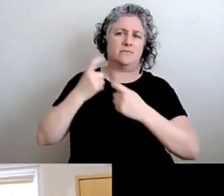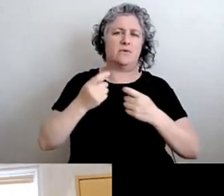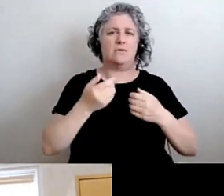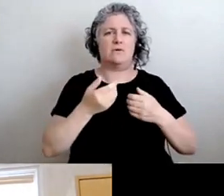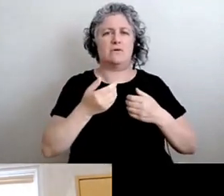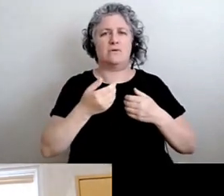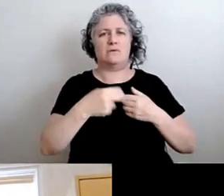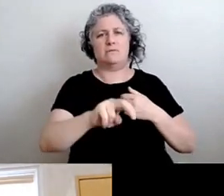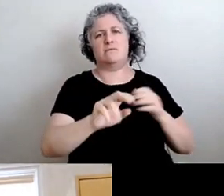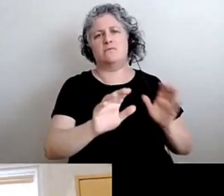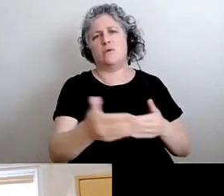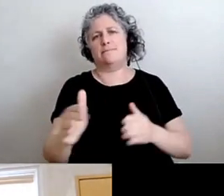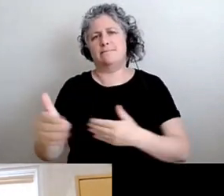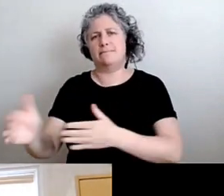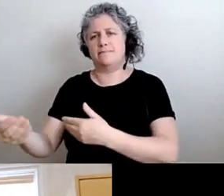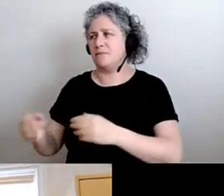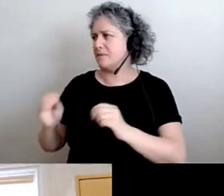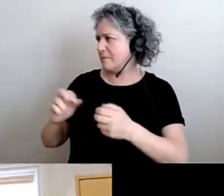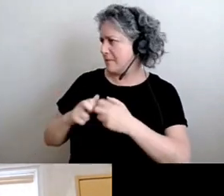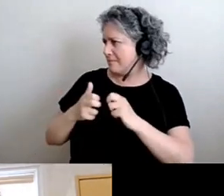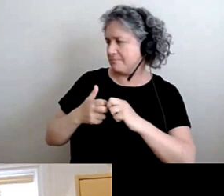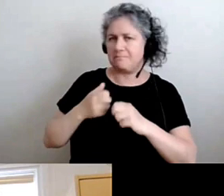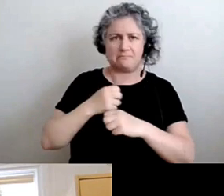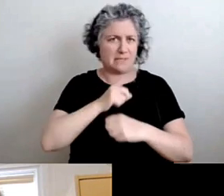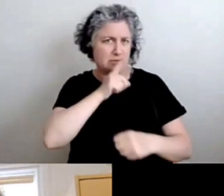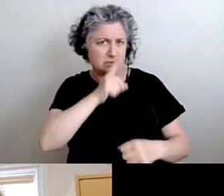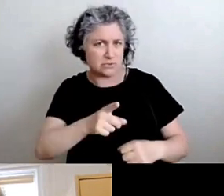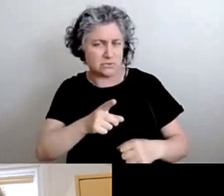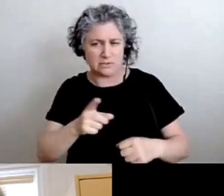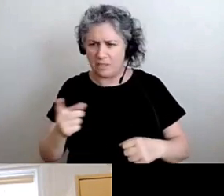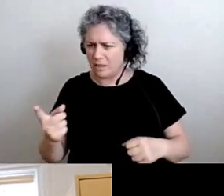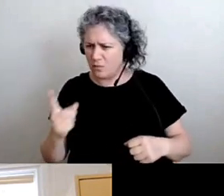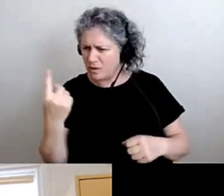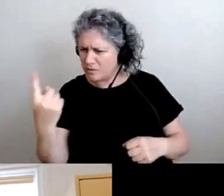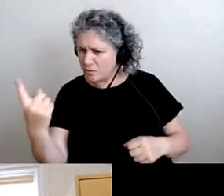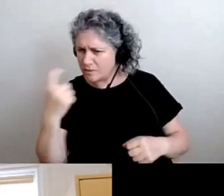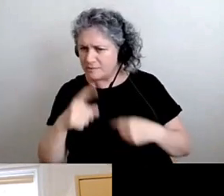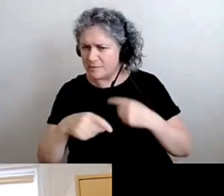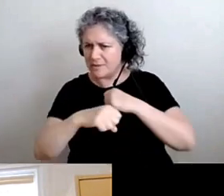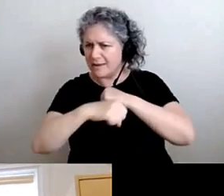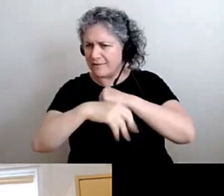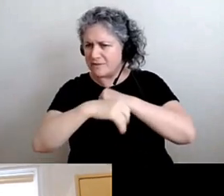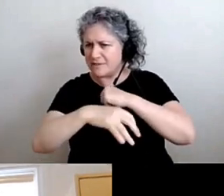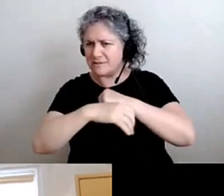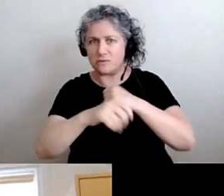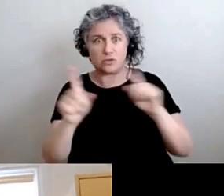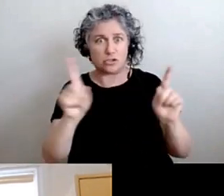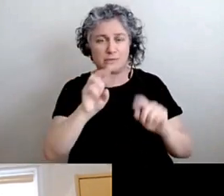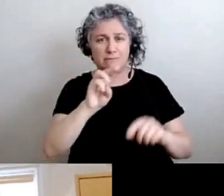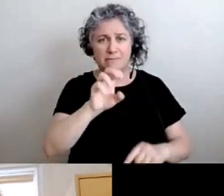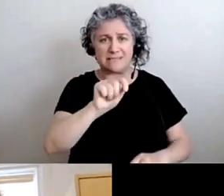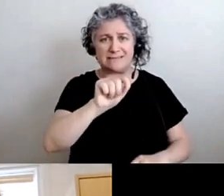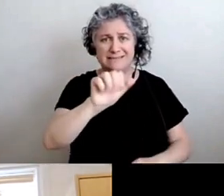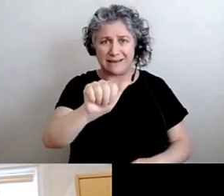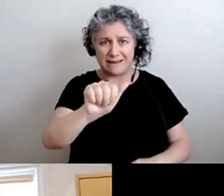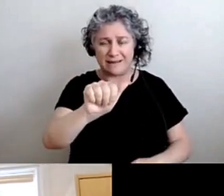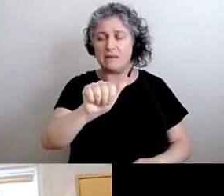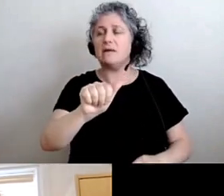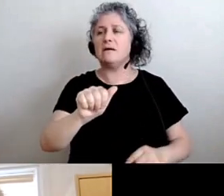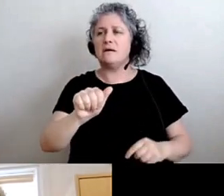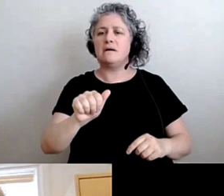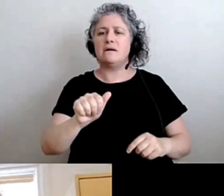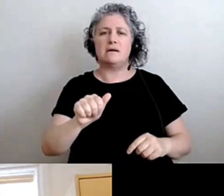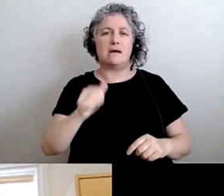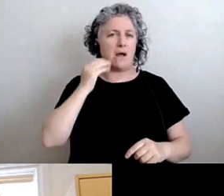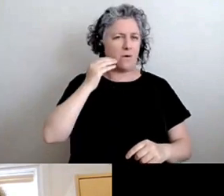as we go. No But I problem. want to make sure that, there was a question about advertising on Meta. And I know that for